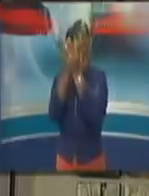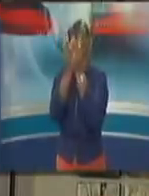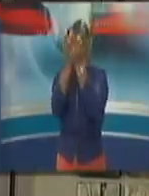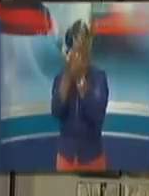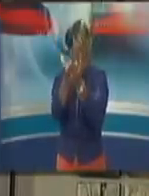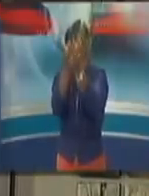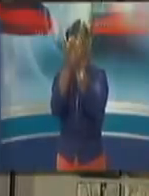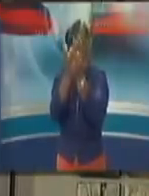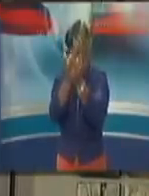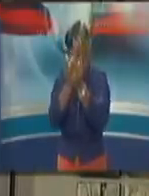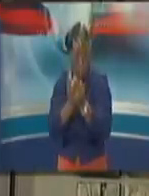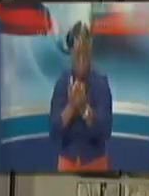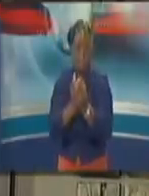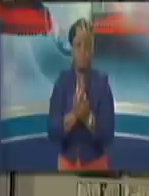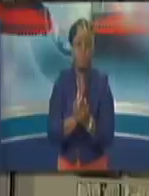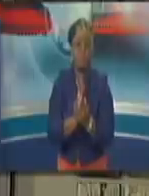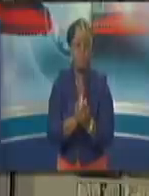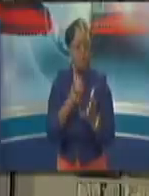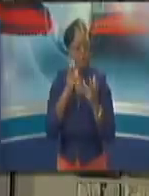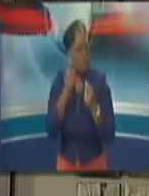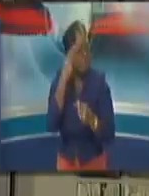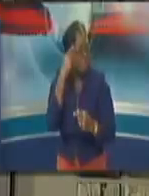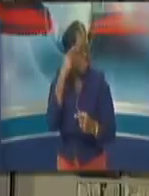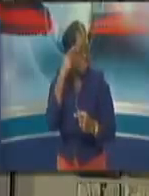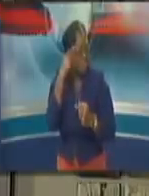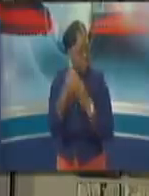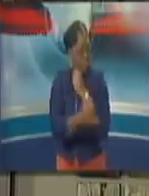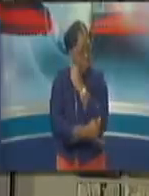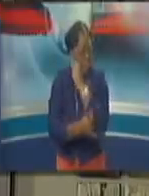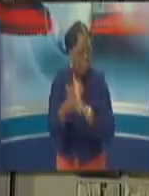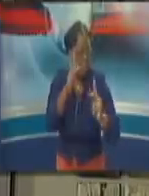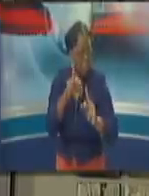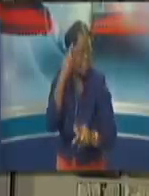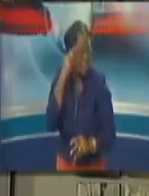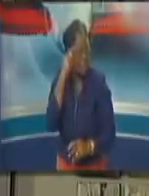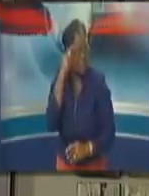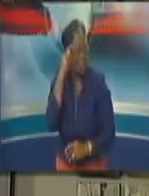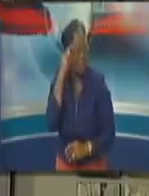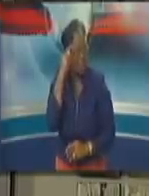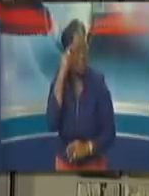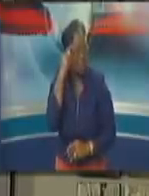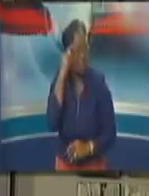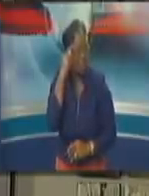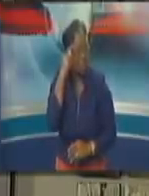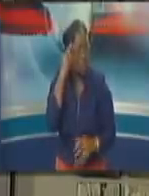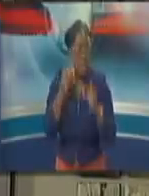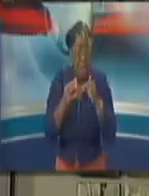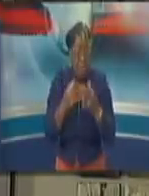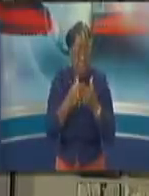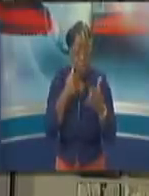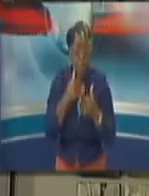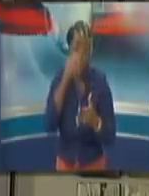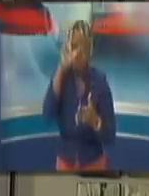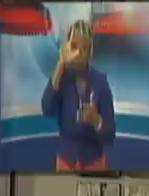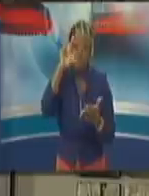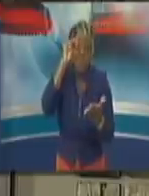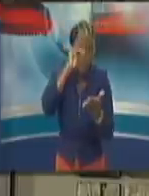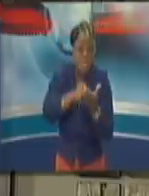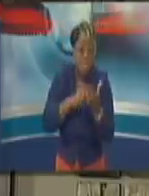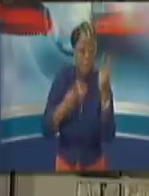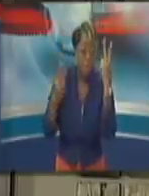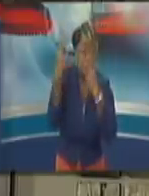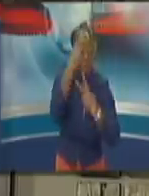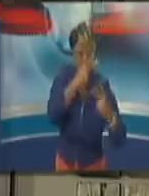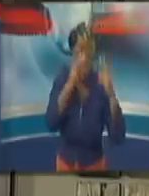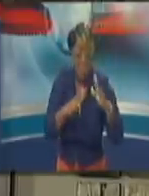think about what would have happened if we had 3,000 visitors on a cruise